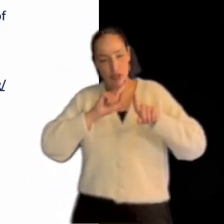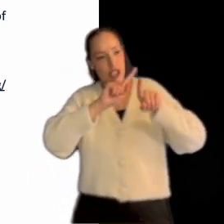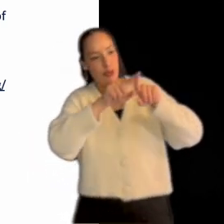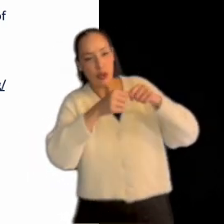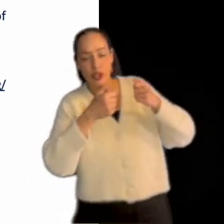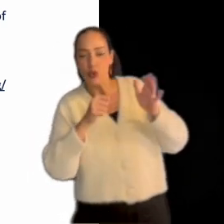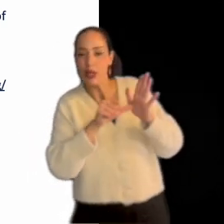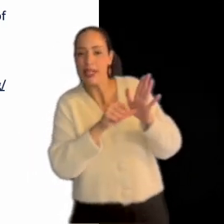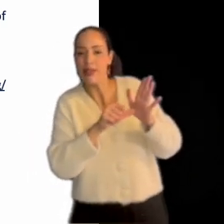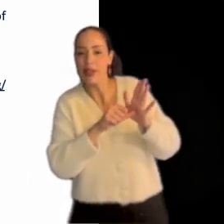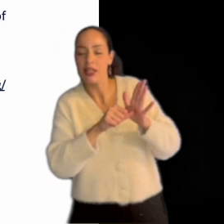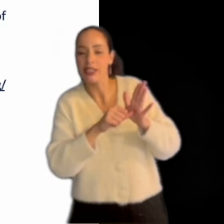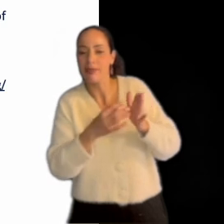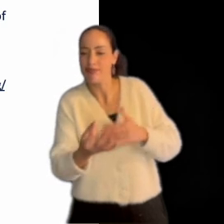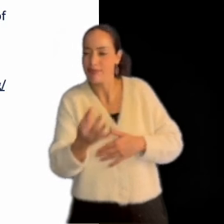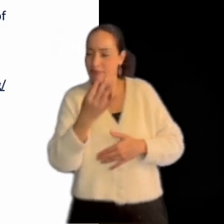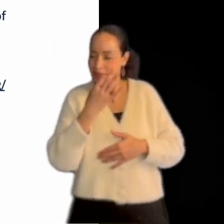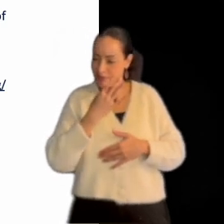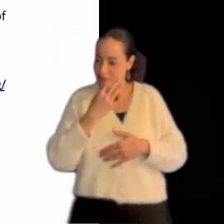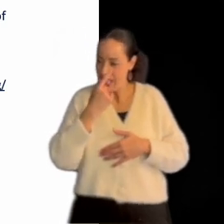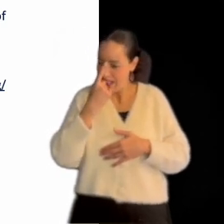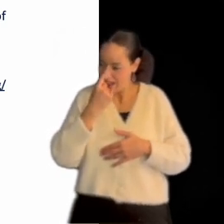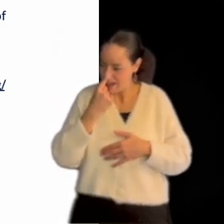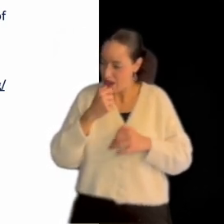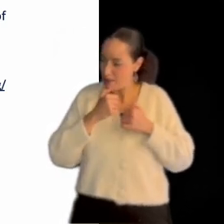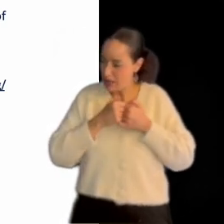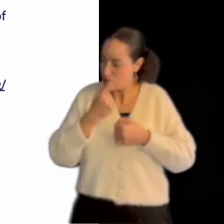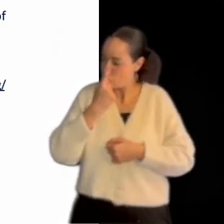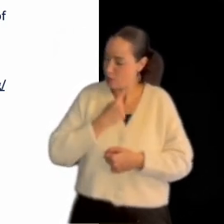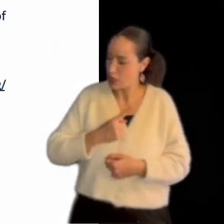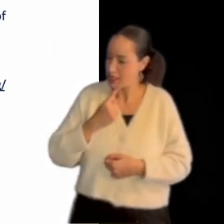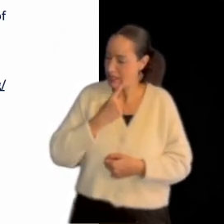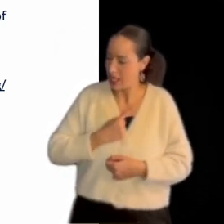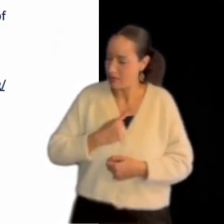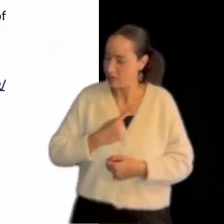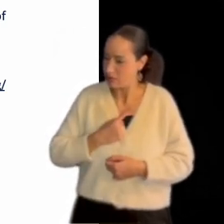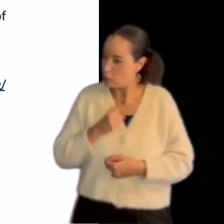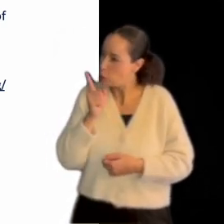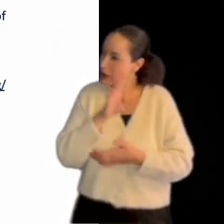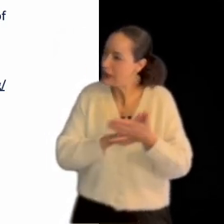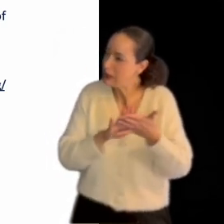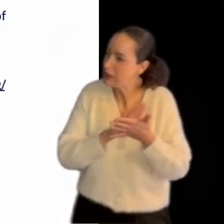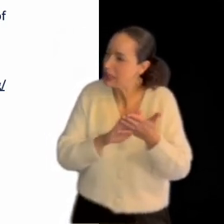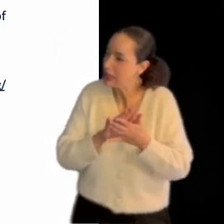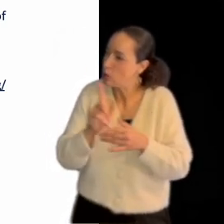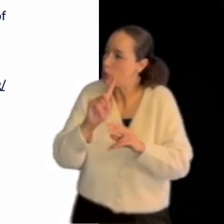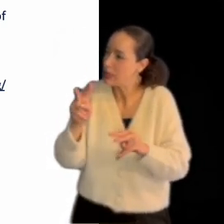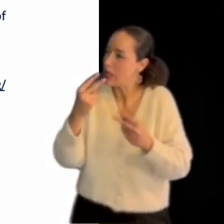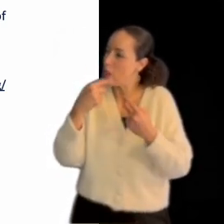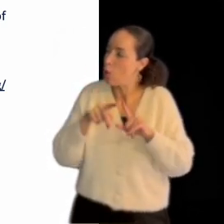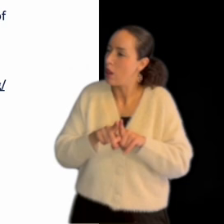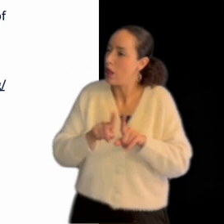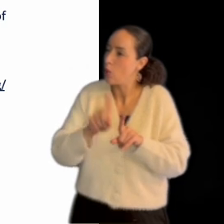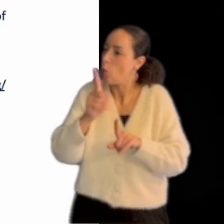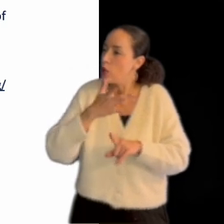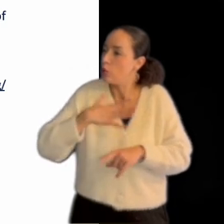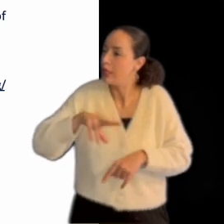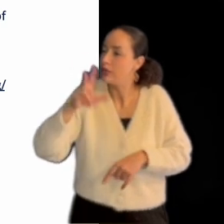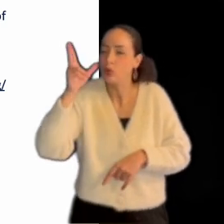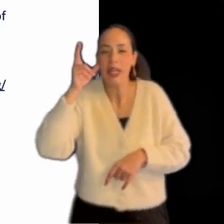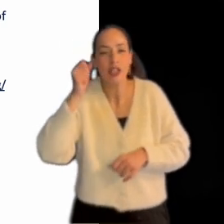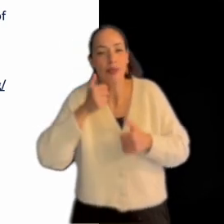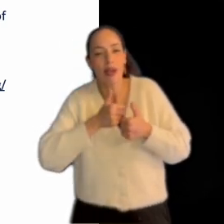like. What do I need to hear right now to express kindness to myself? If this proves to be too hard to formulate, this is not yet